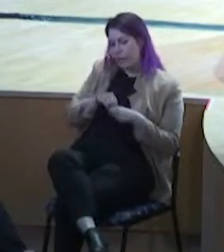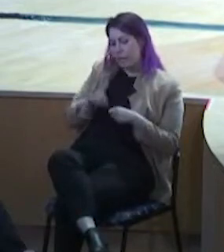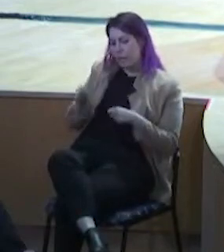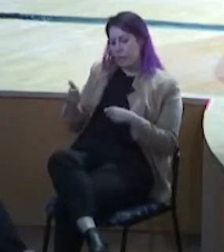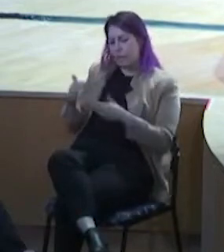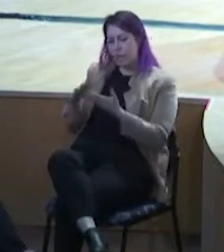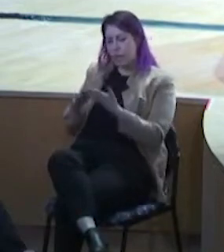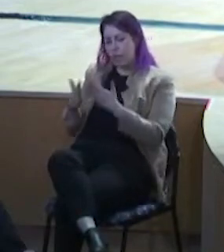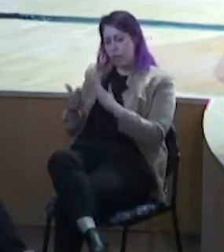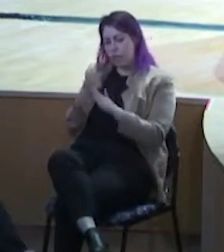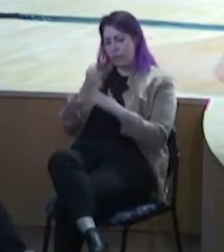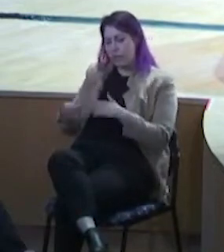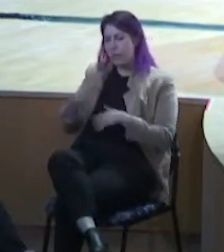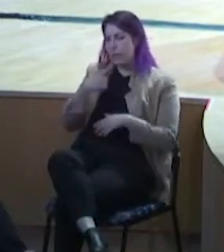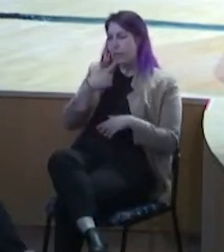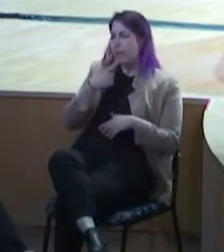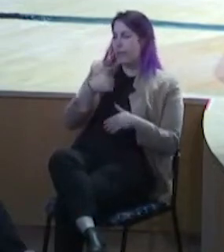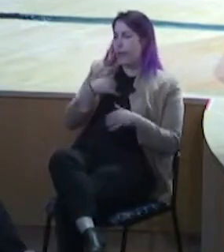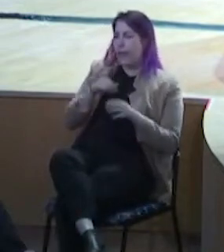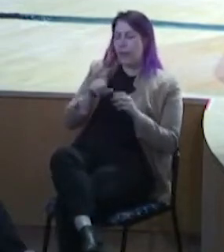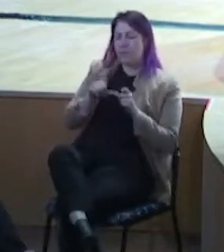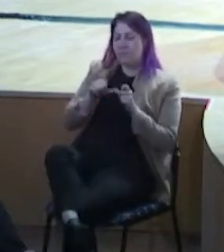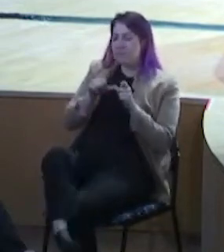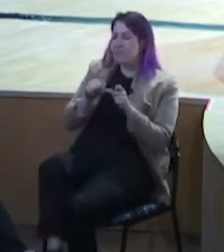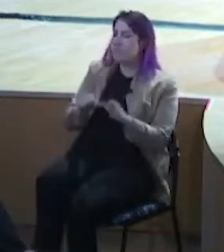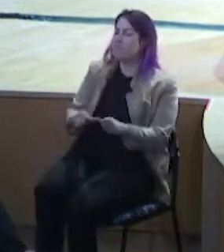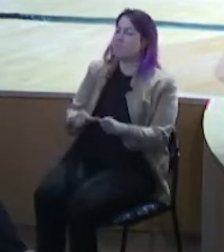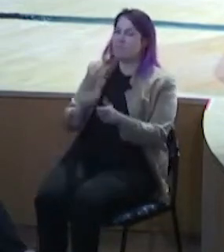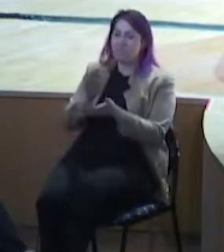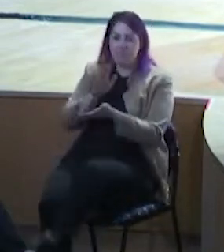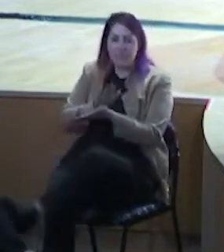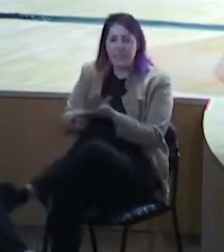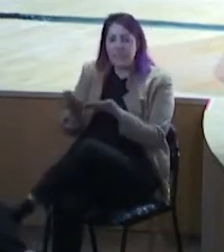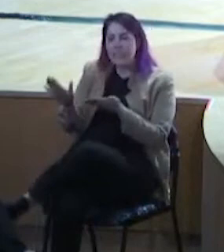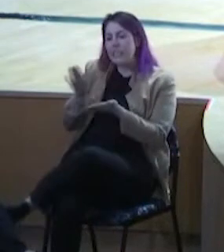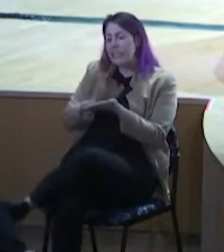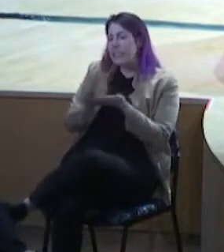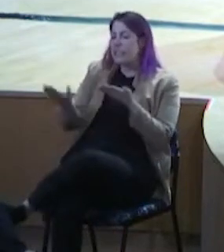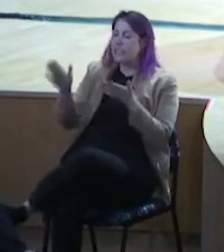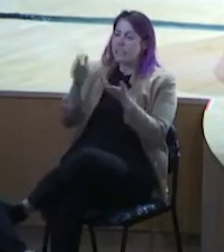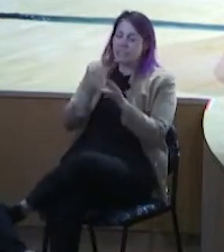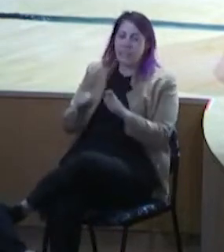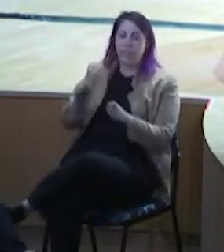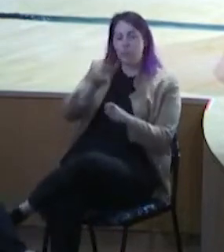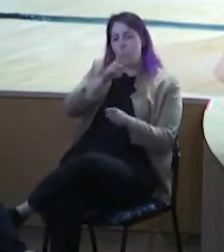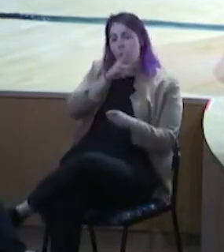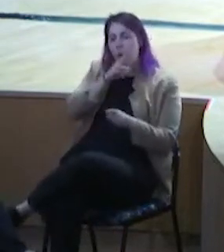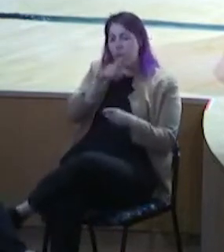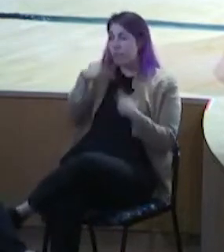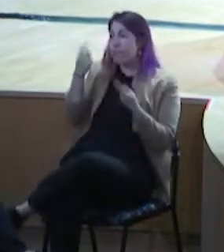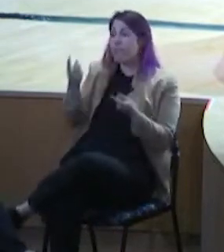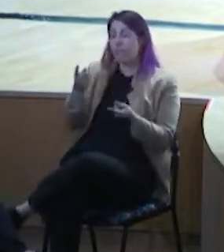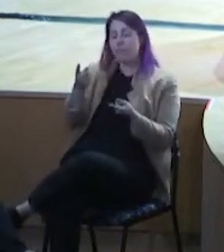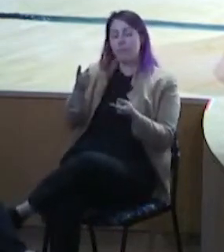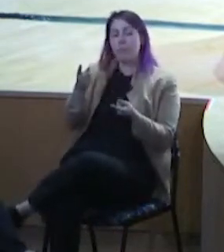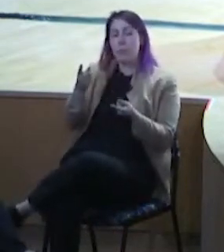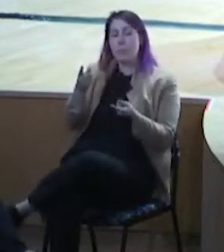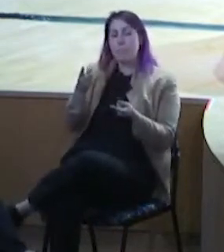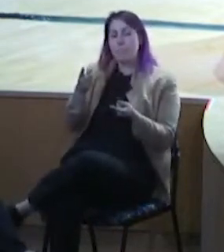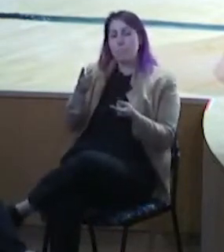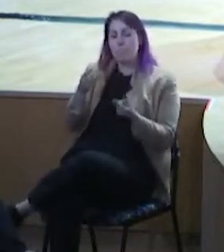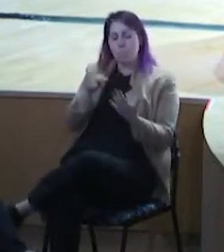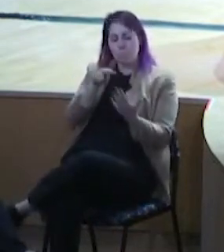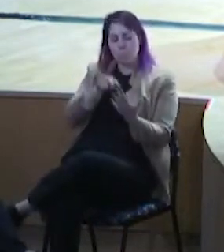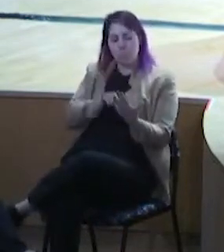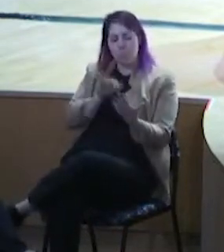had like this steady, clean rate, same temperature. So it was purposefully